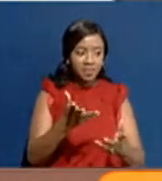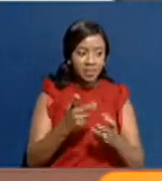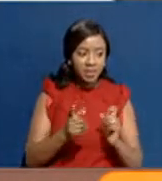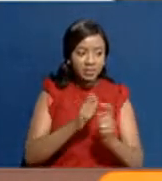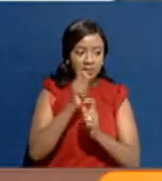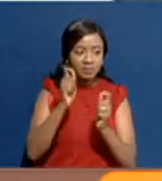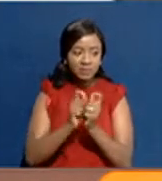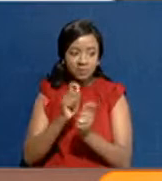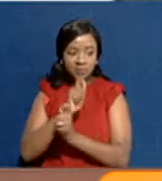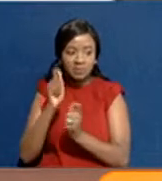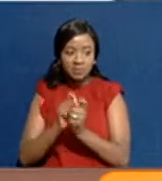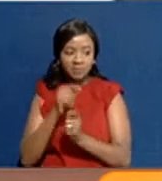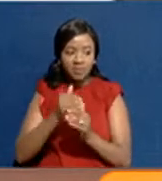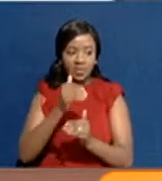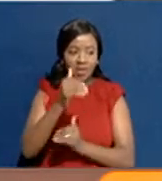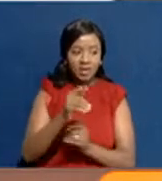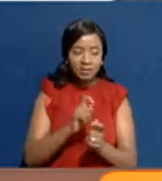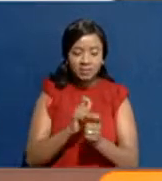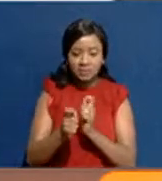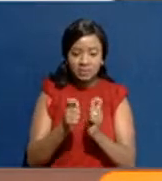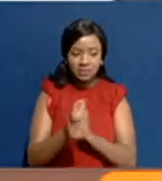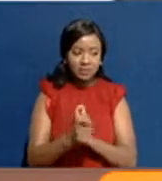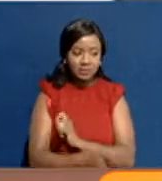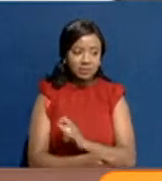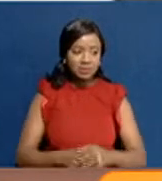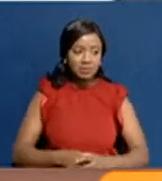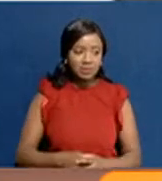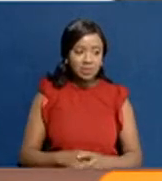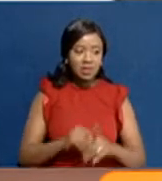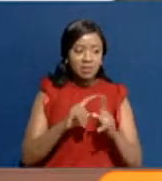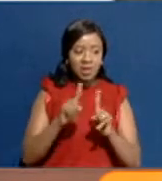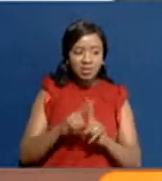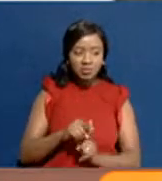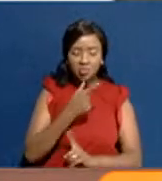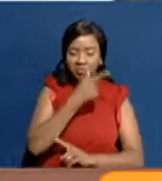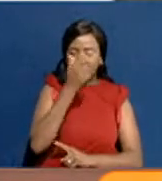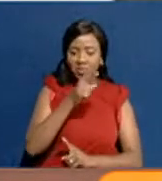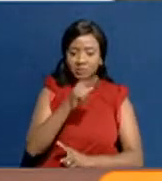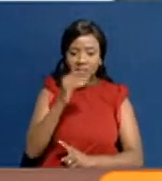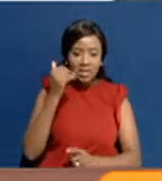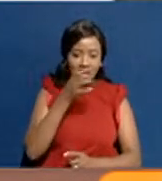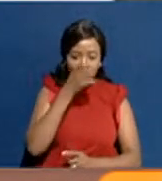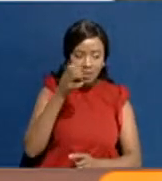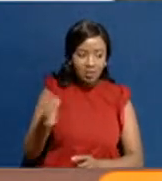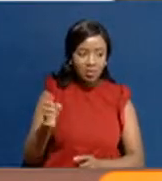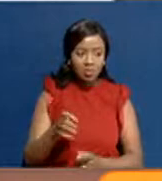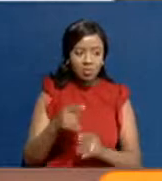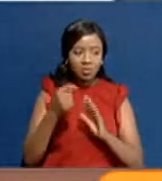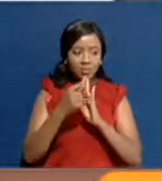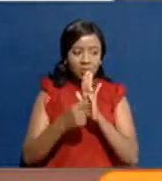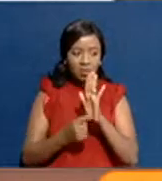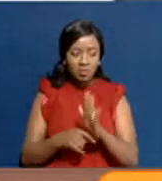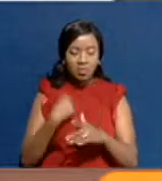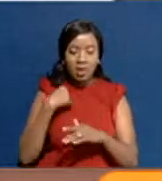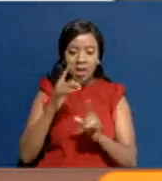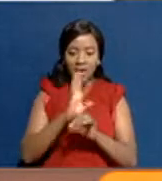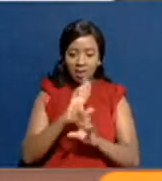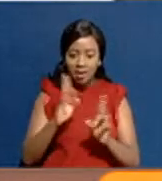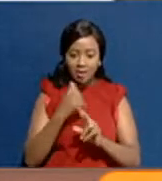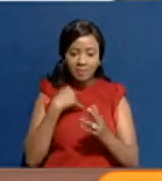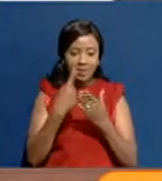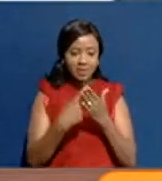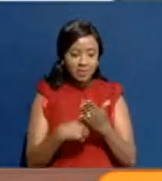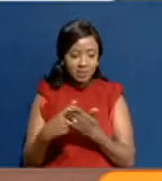of the nets changed. I think oblivious, or maybe ignoring the fact that there had already been a discussion on what